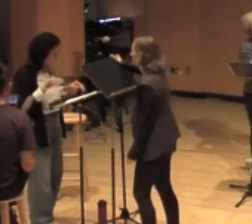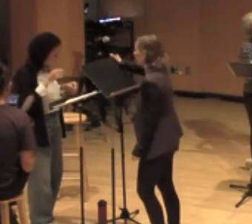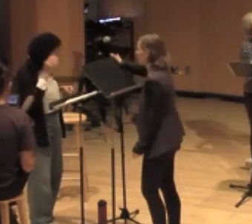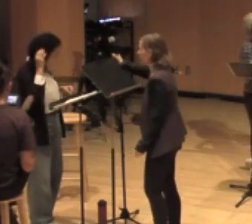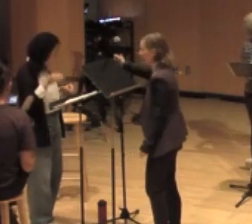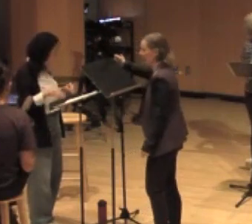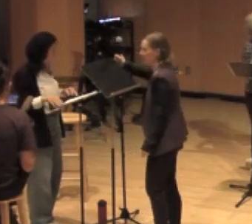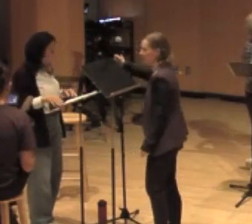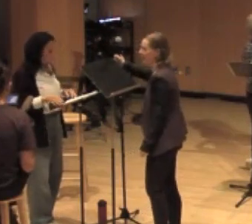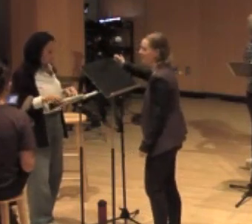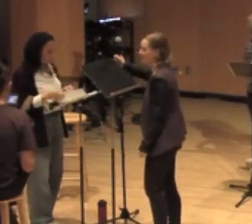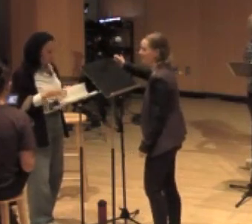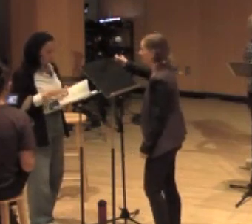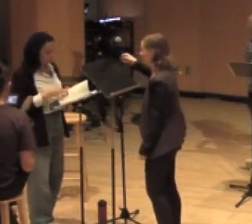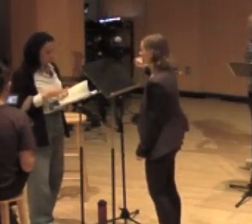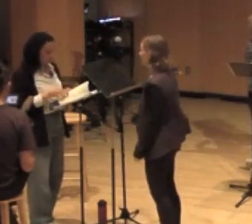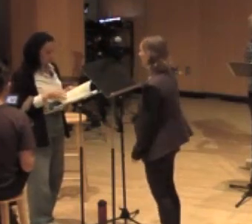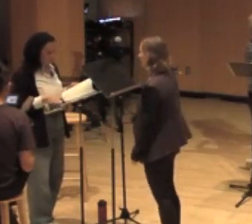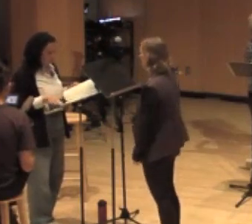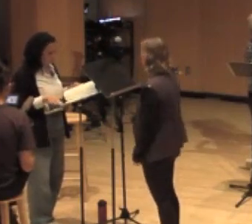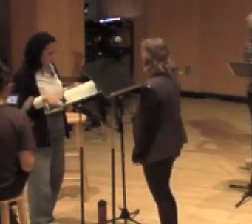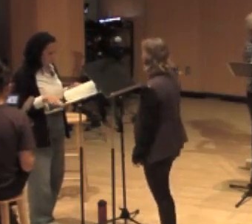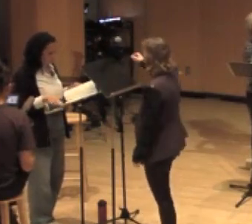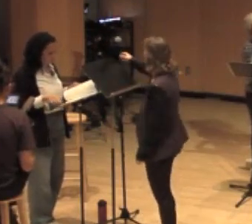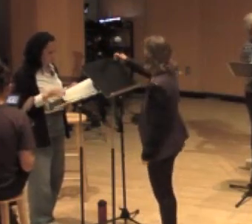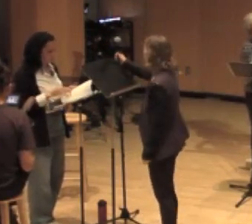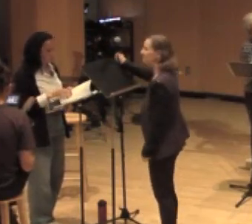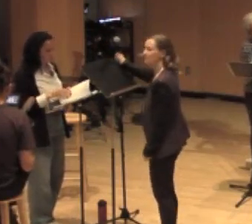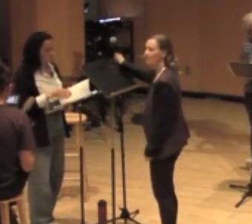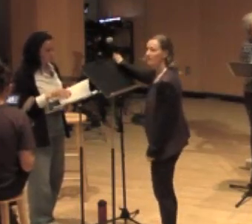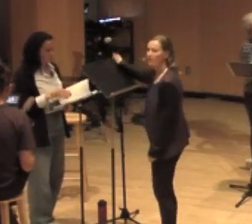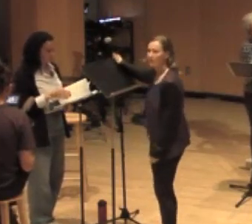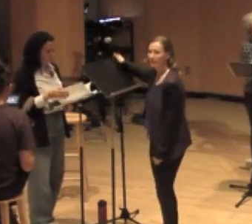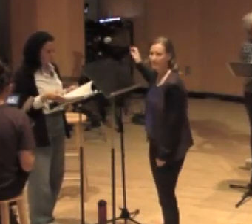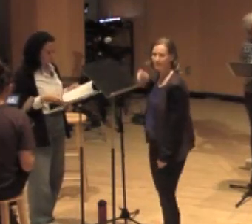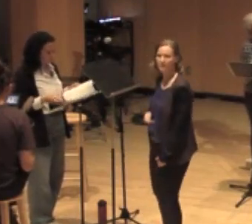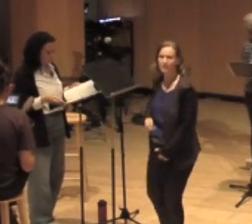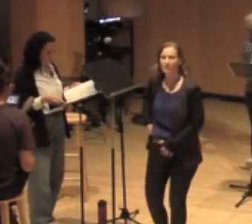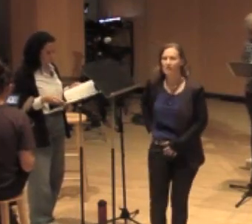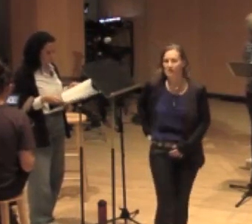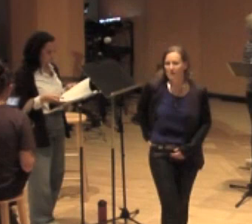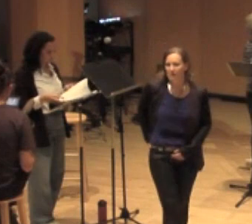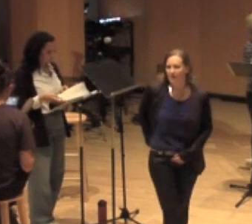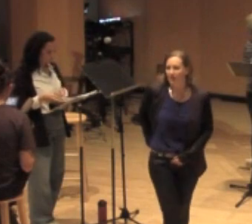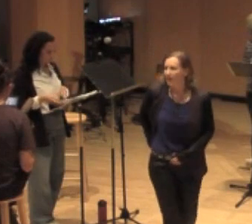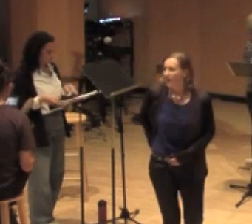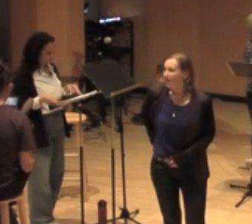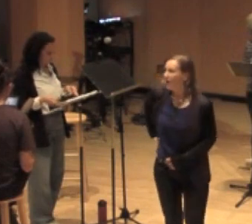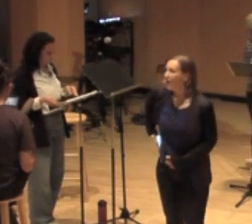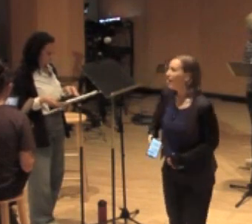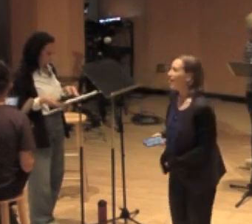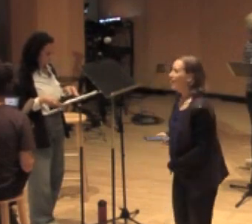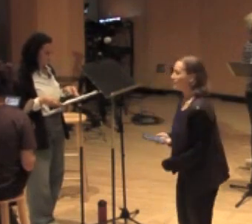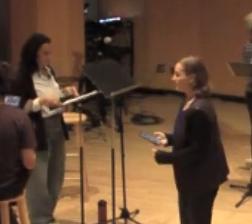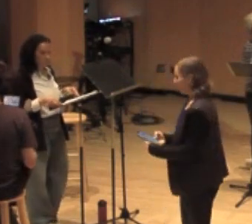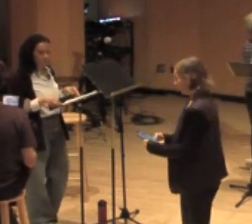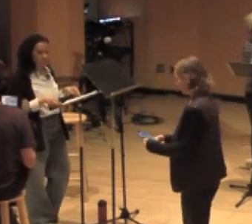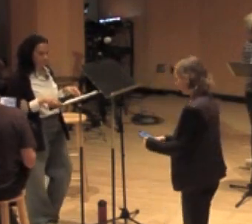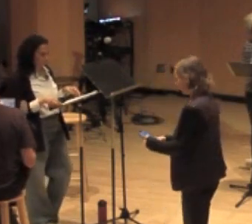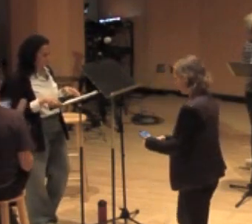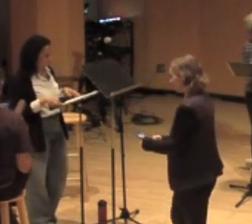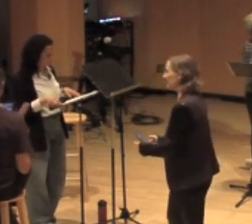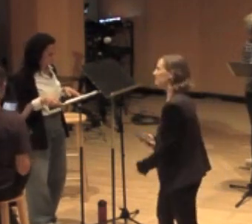you um yeah I know what you mean like sometimes I just want it all over especially it's made up and it's like together no there's no